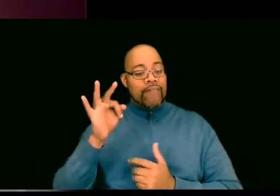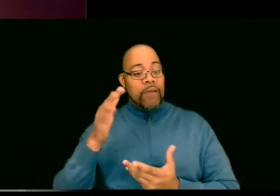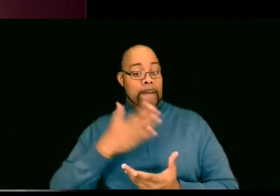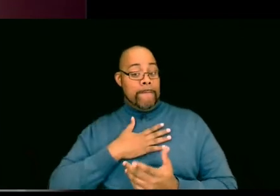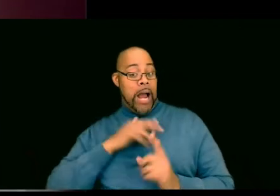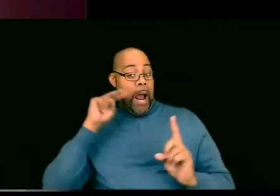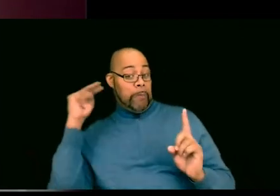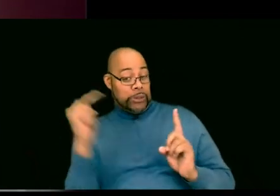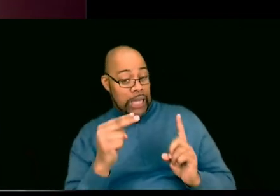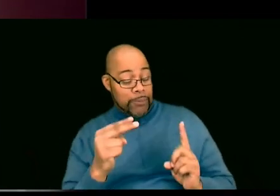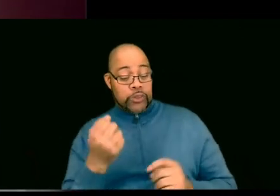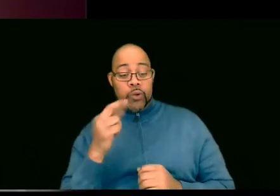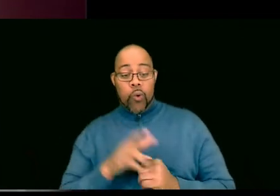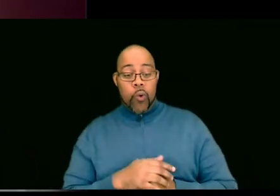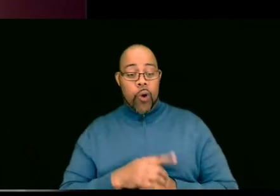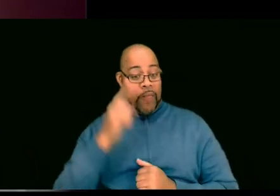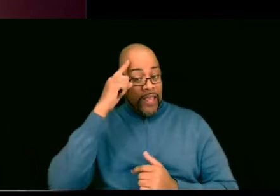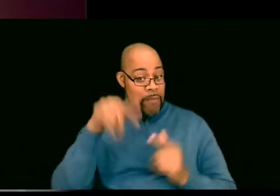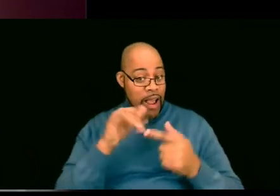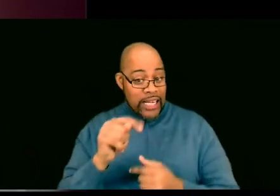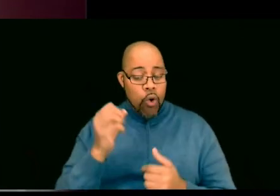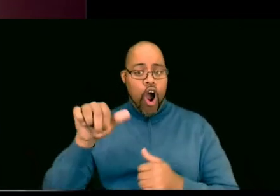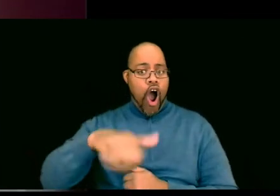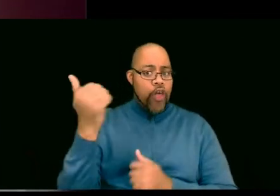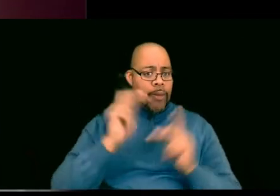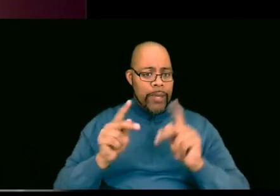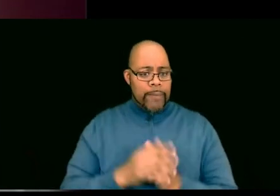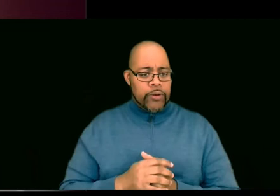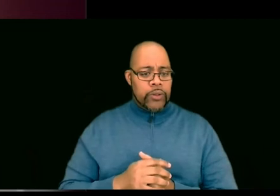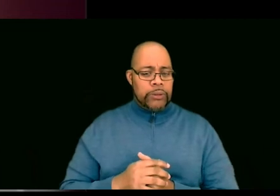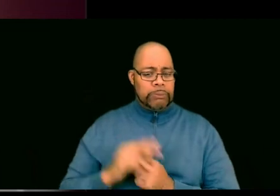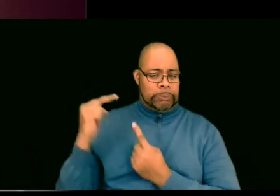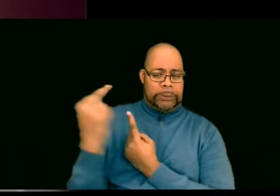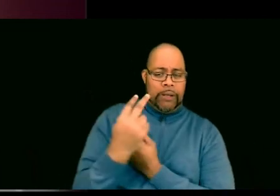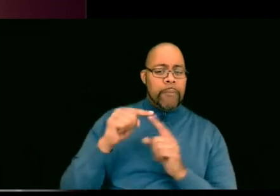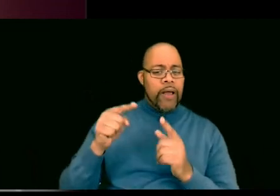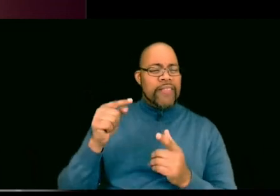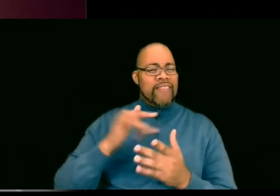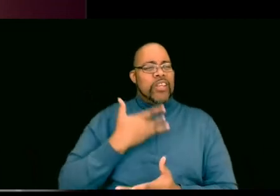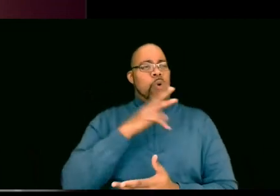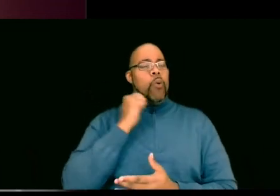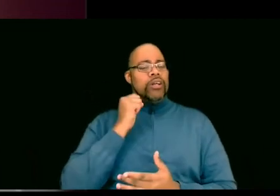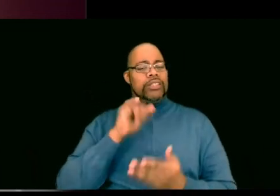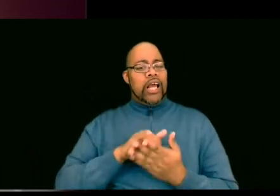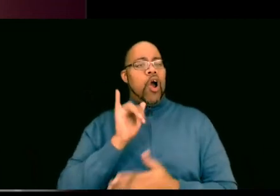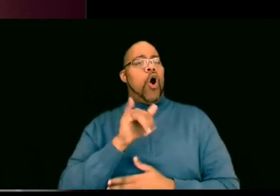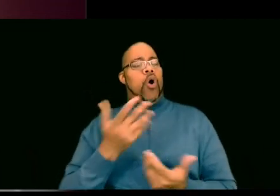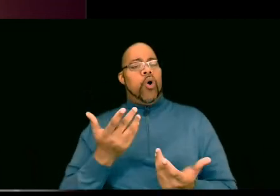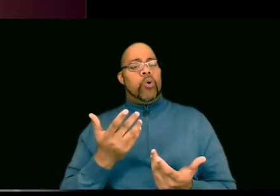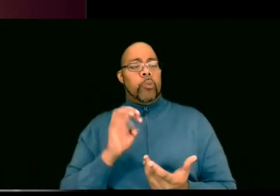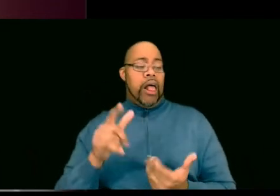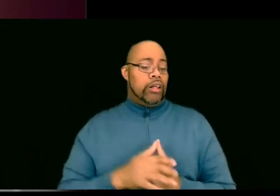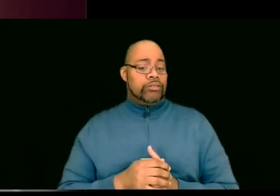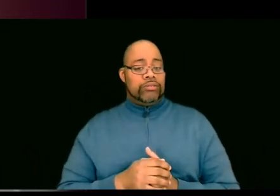whether it was my perceiving it or thinking it or others, but the perception was that,